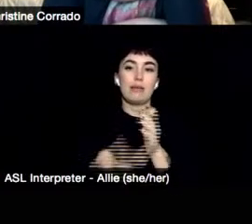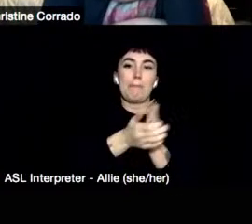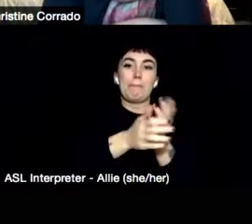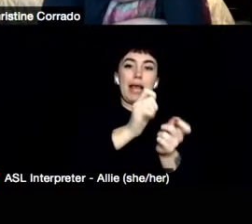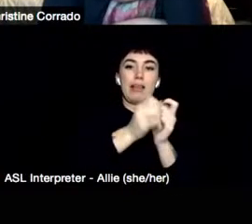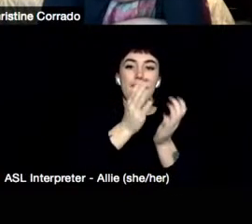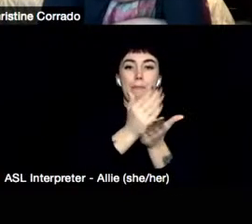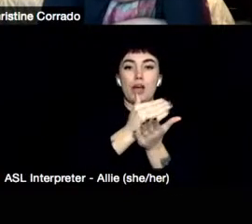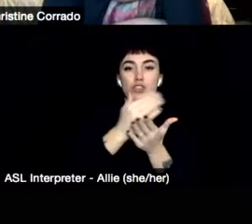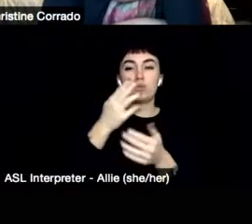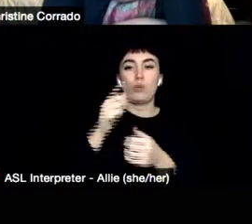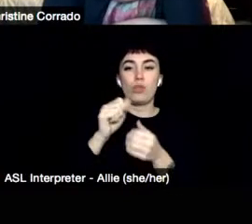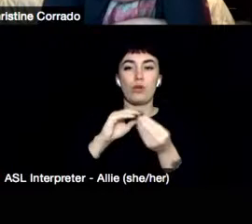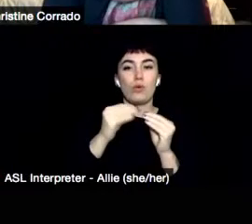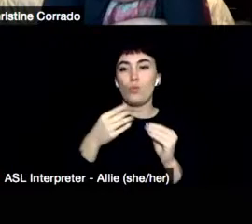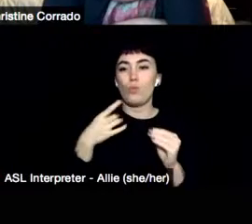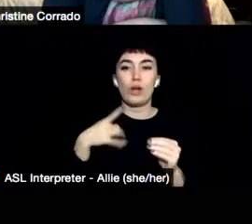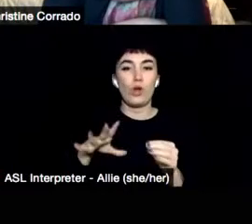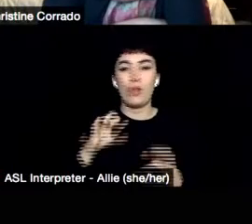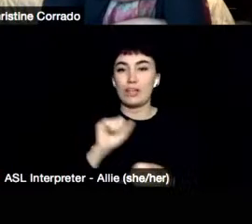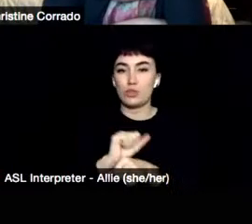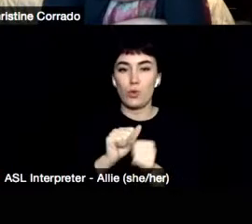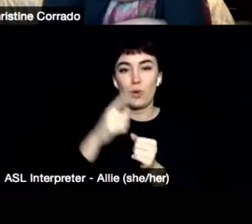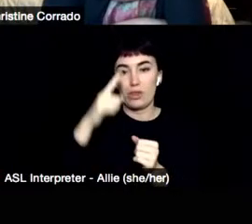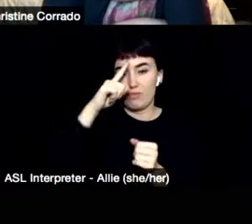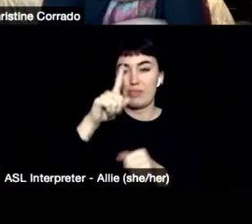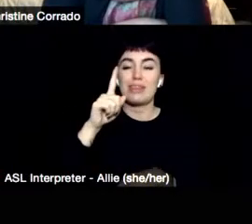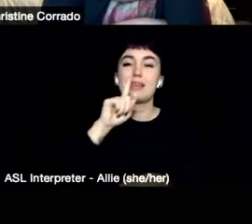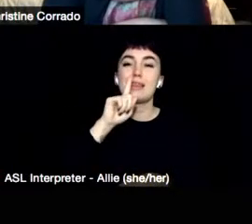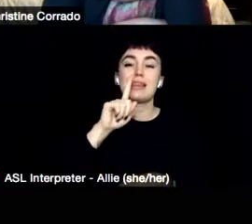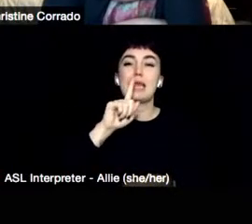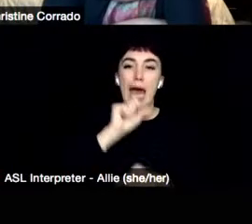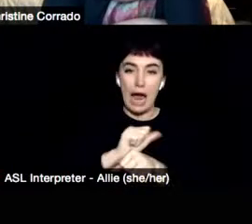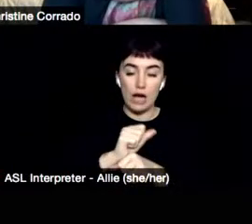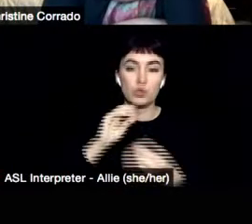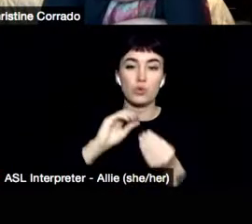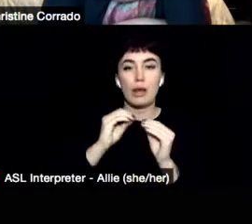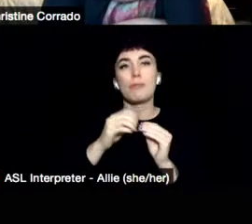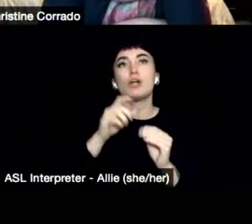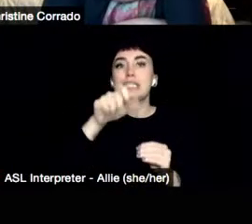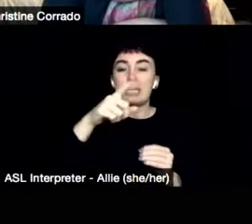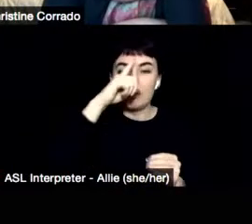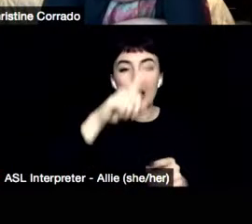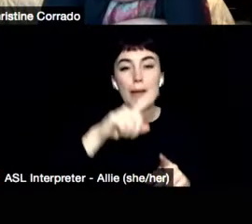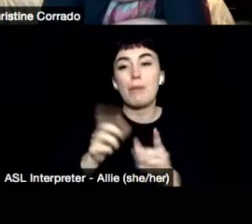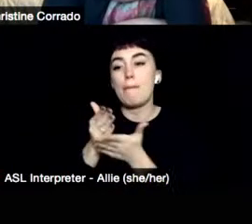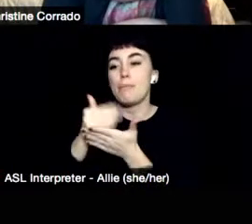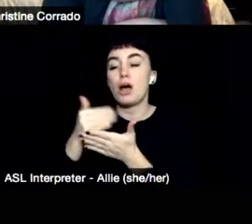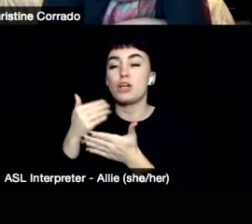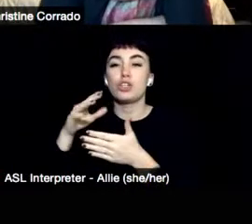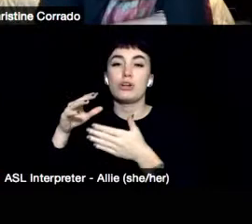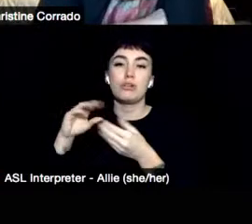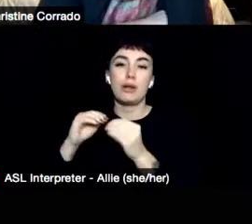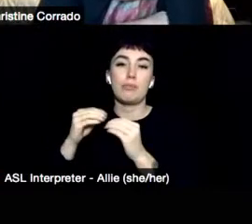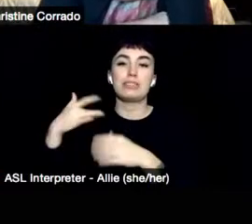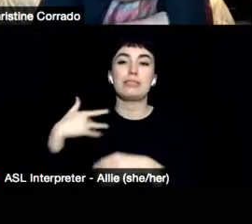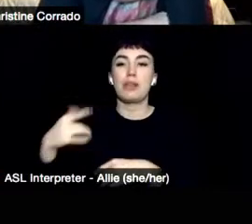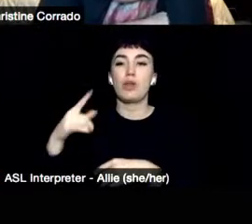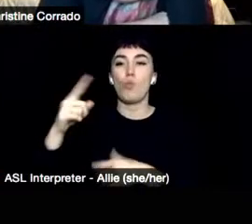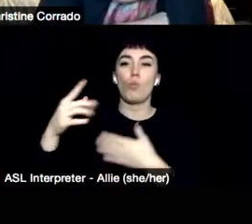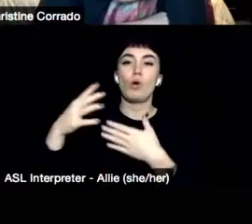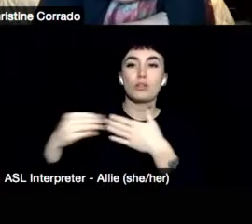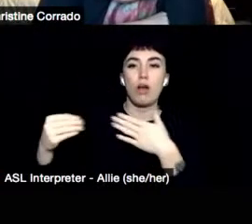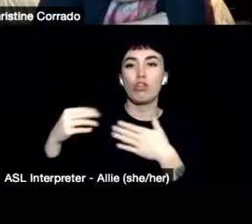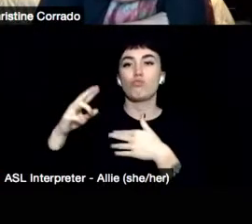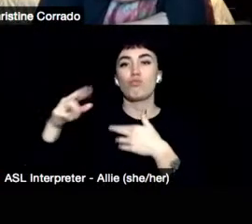those numbers. So we don't like to work in pennies. The actuals are always in pennies, but our budget numbers tend to be in dollars because they're easier to identify.